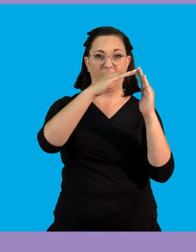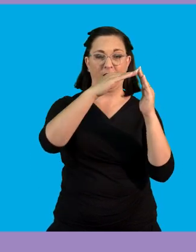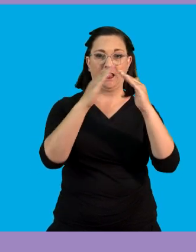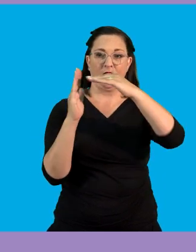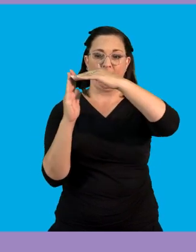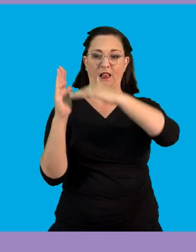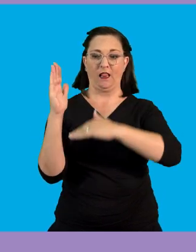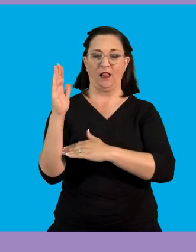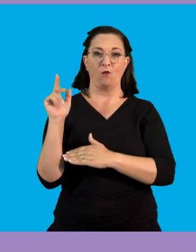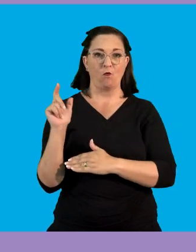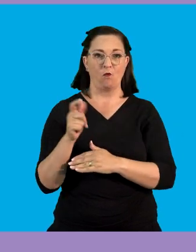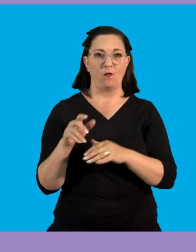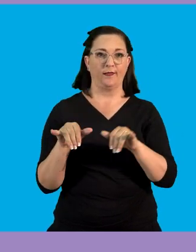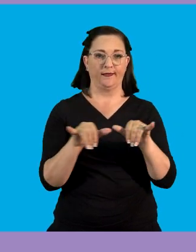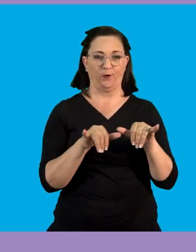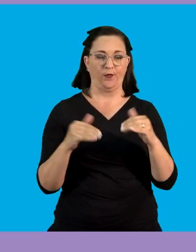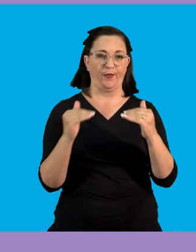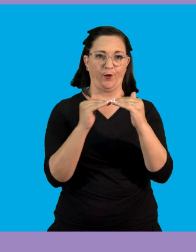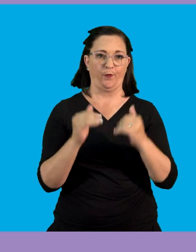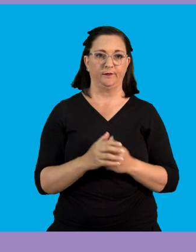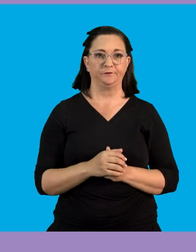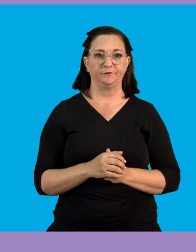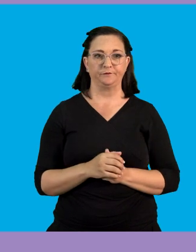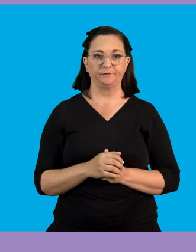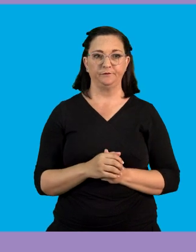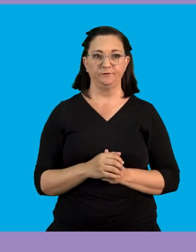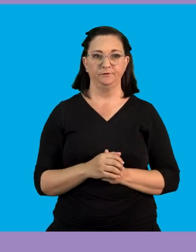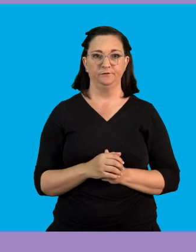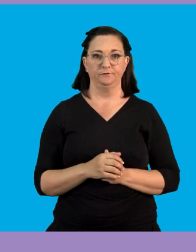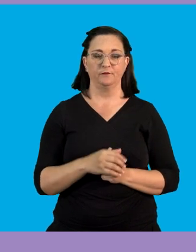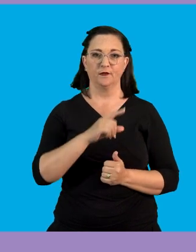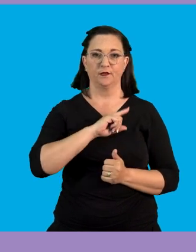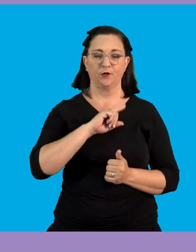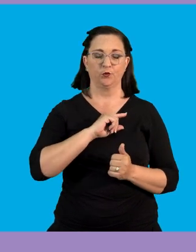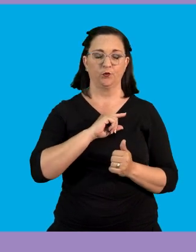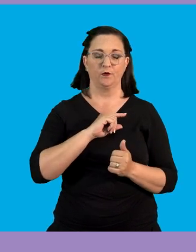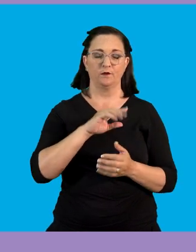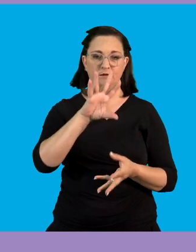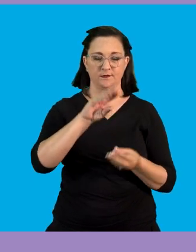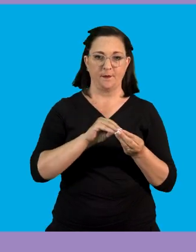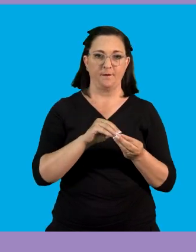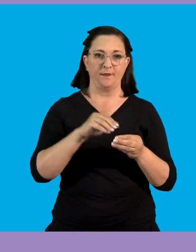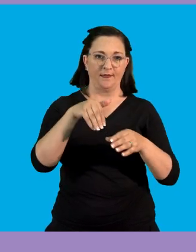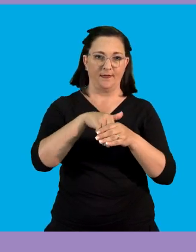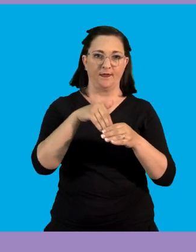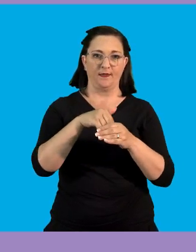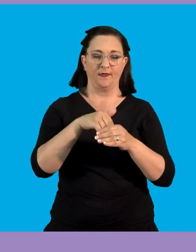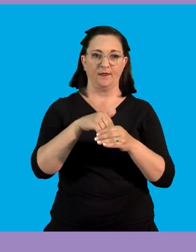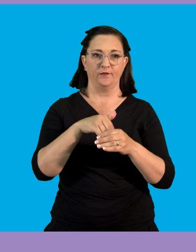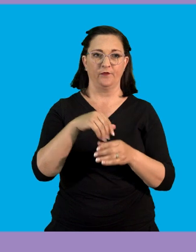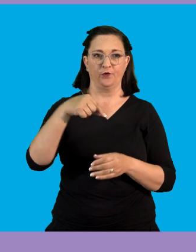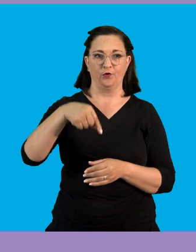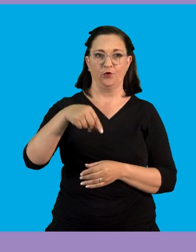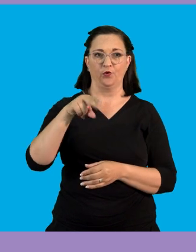angles, all the angles are equal, and each angle is equal to 90 degrees. Therefore, the sum of interior angles